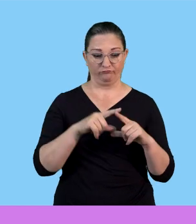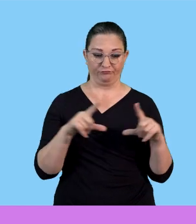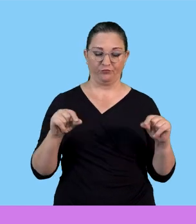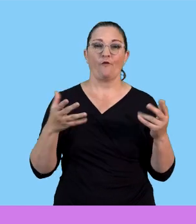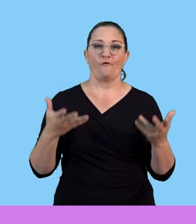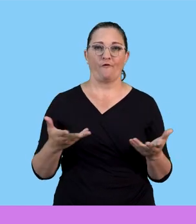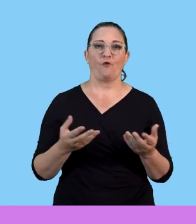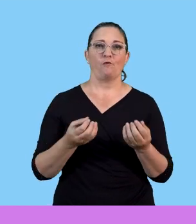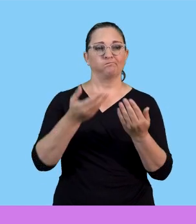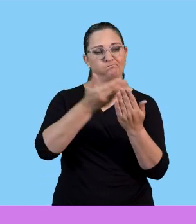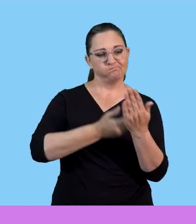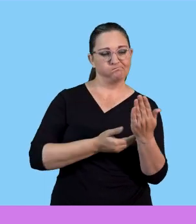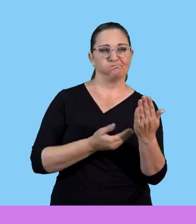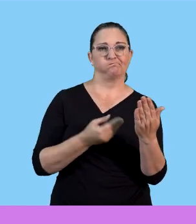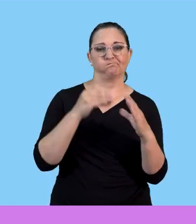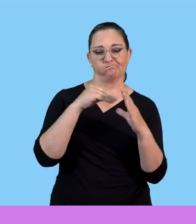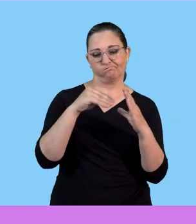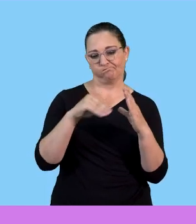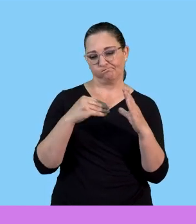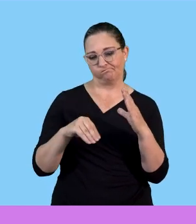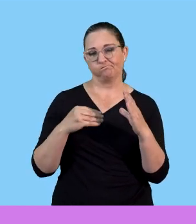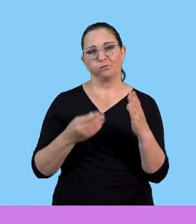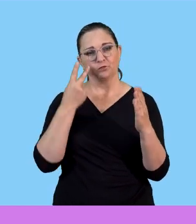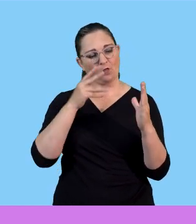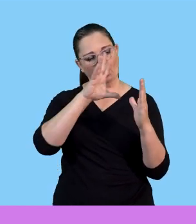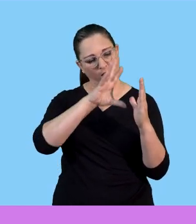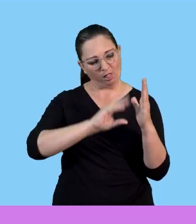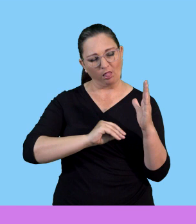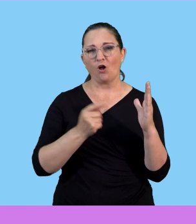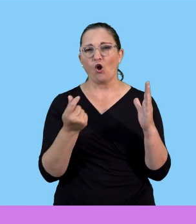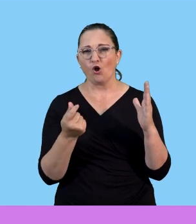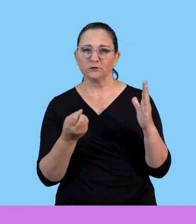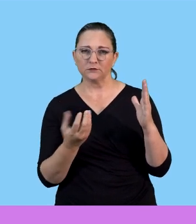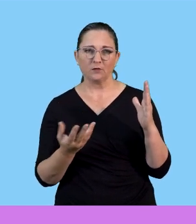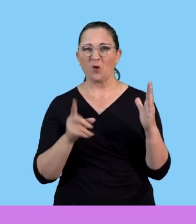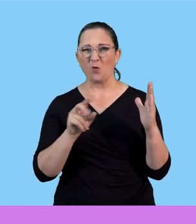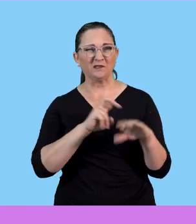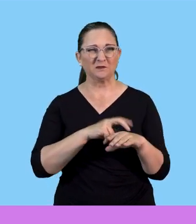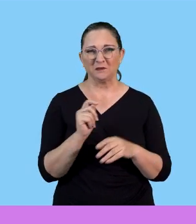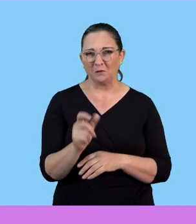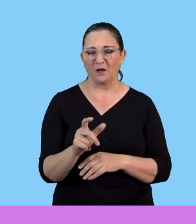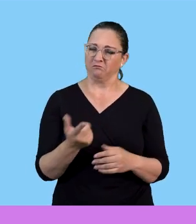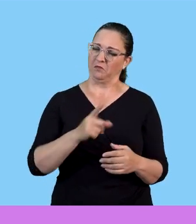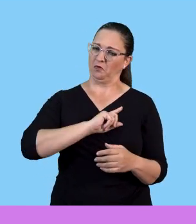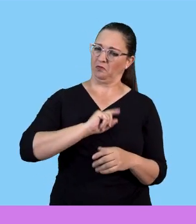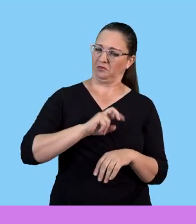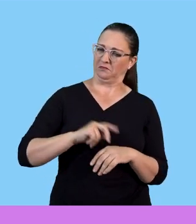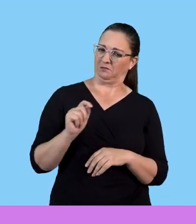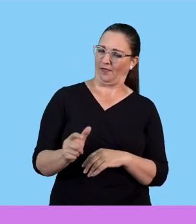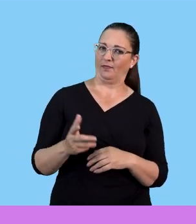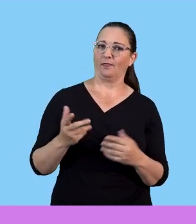information of the bill. It shows you the cost calculation so that you know what you need to pay and